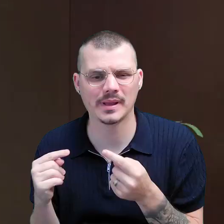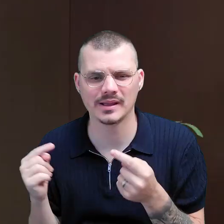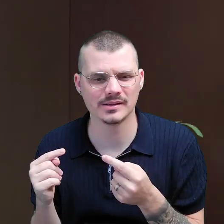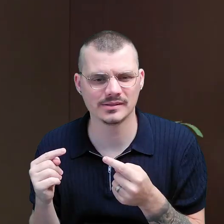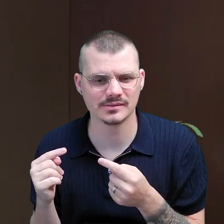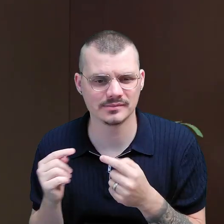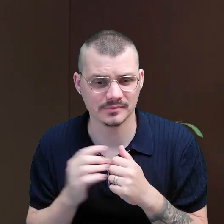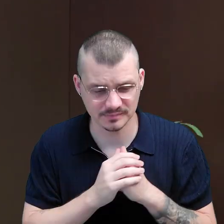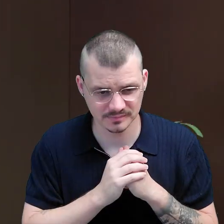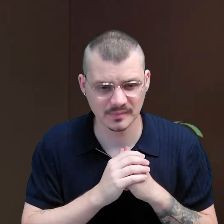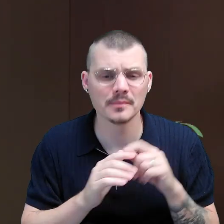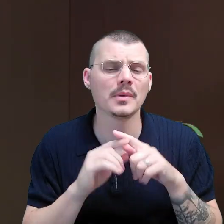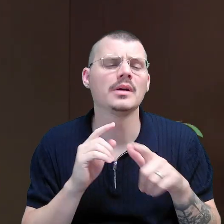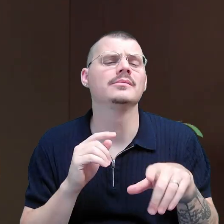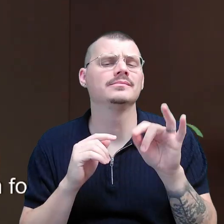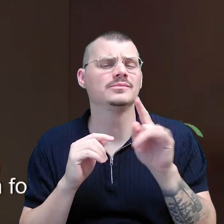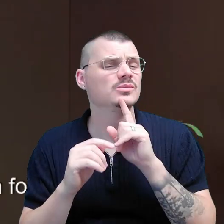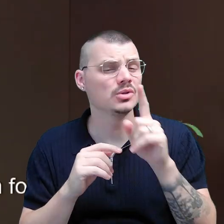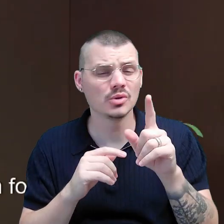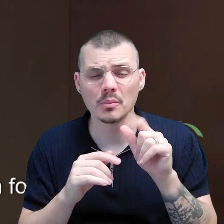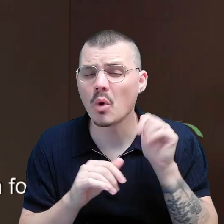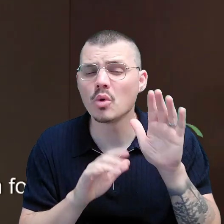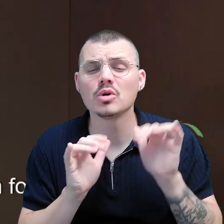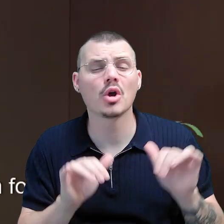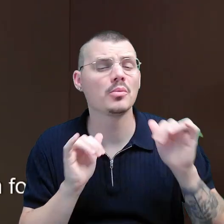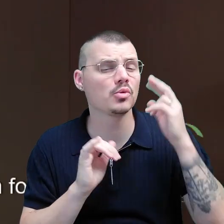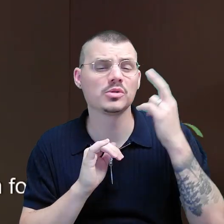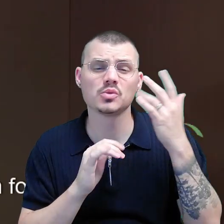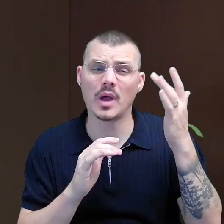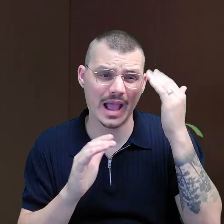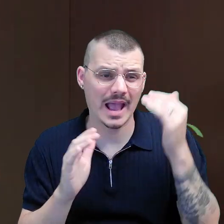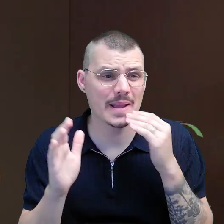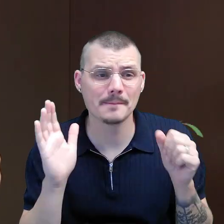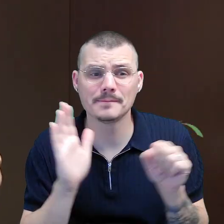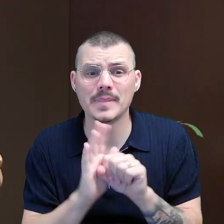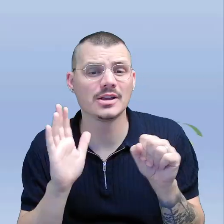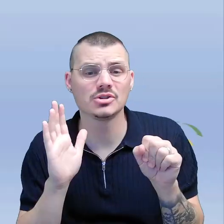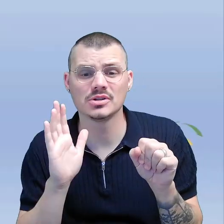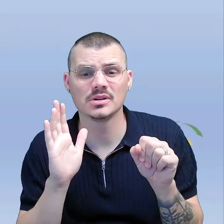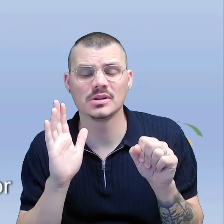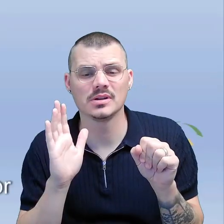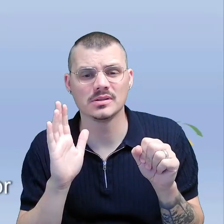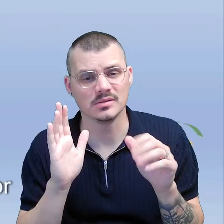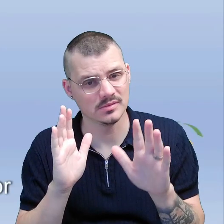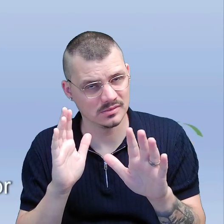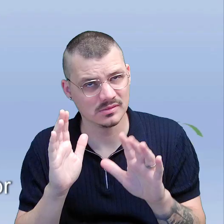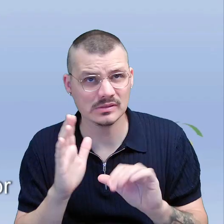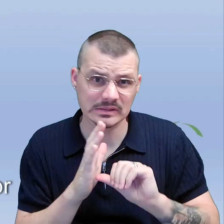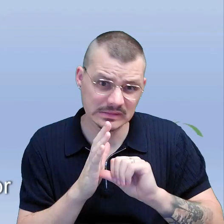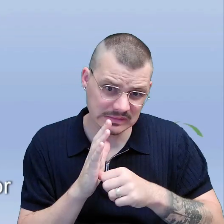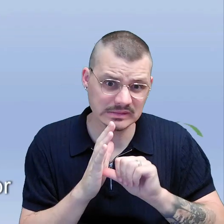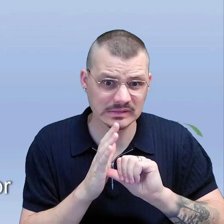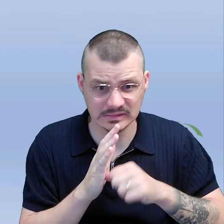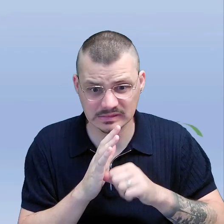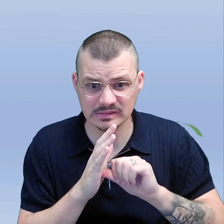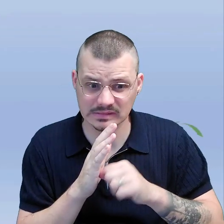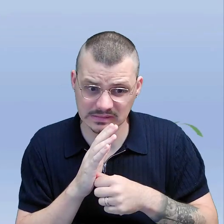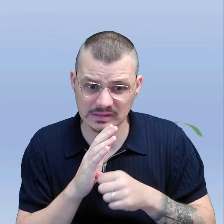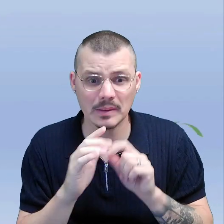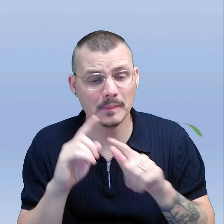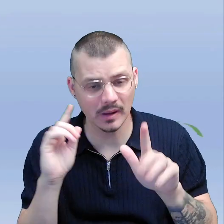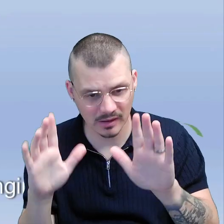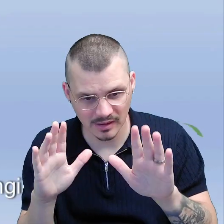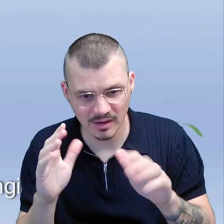can't control. But it turns out the most common reason for headbanging, not that I want you to remember this or